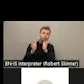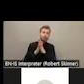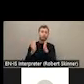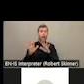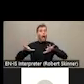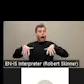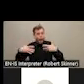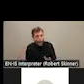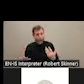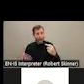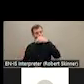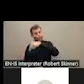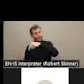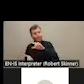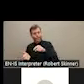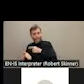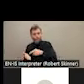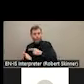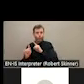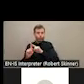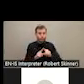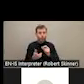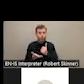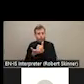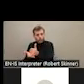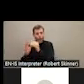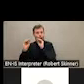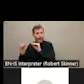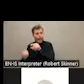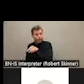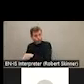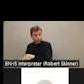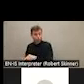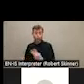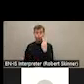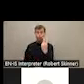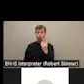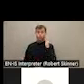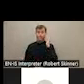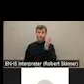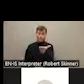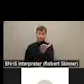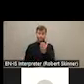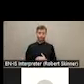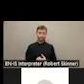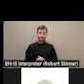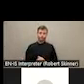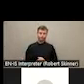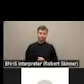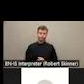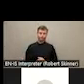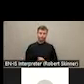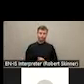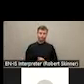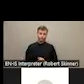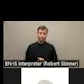I'm delighted to introduce two exciting examples and speakers. Firstly, Marie-Rose Natuya from